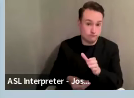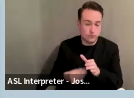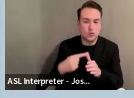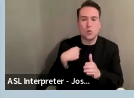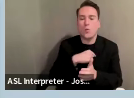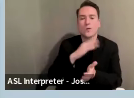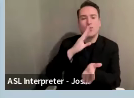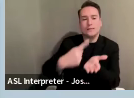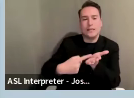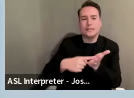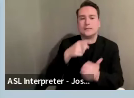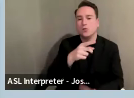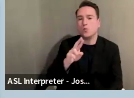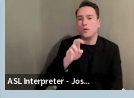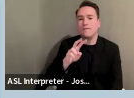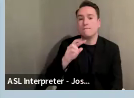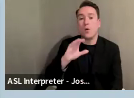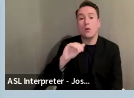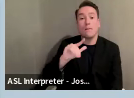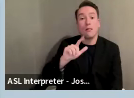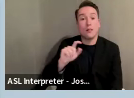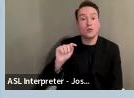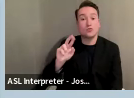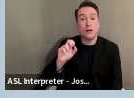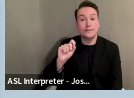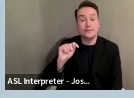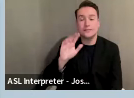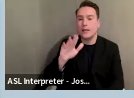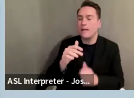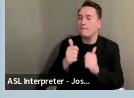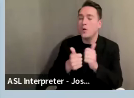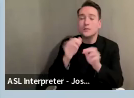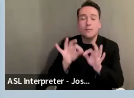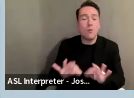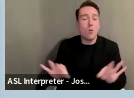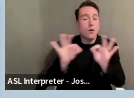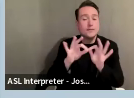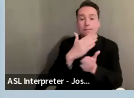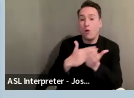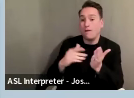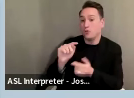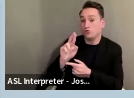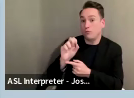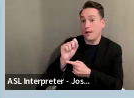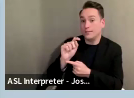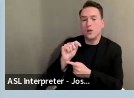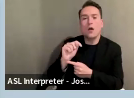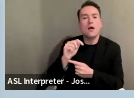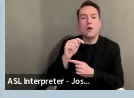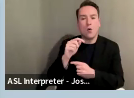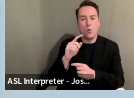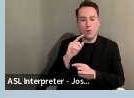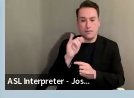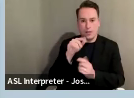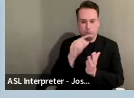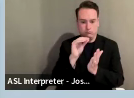a revocable trust. And the important part of a trust essentially says where you want your assets to